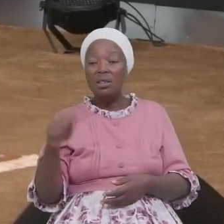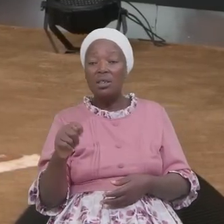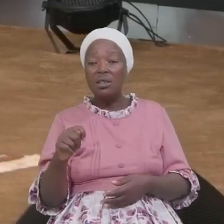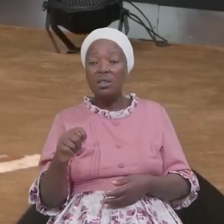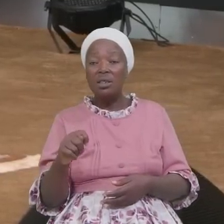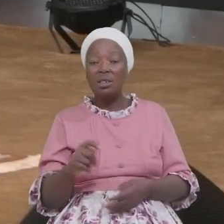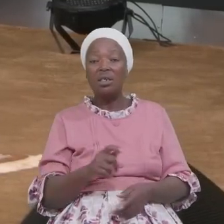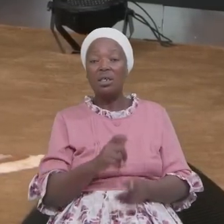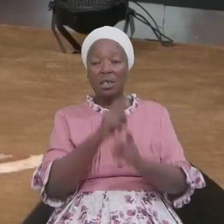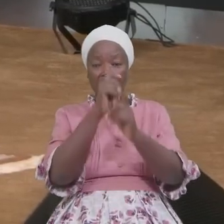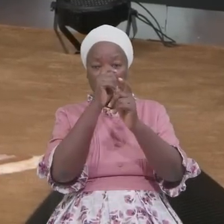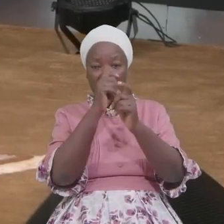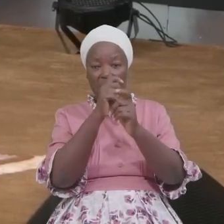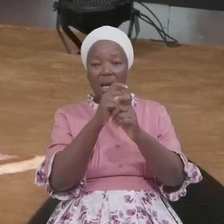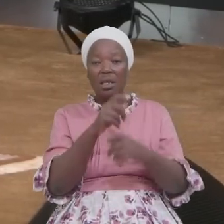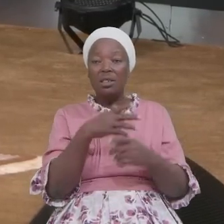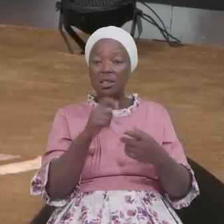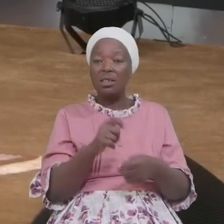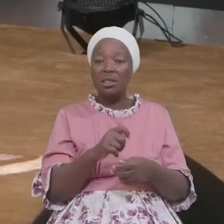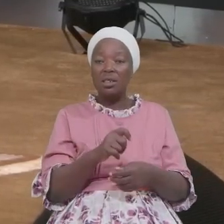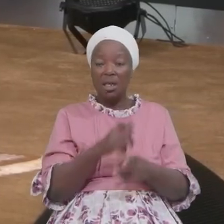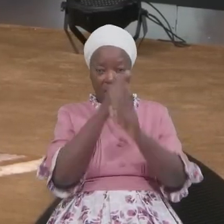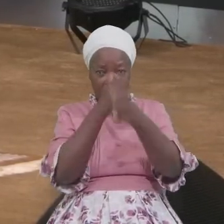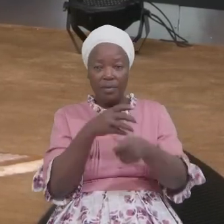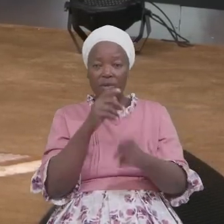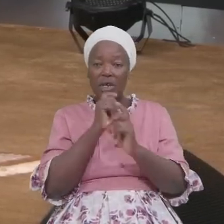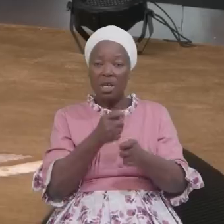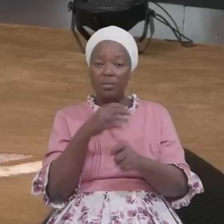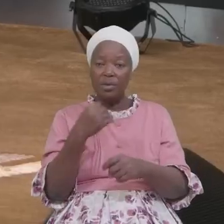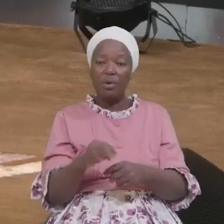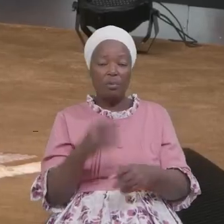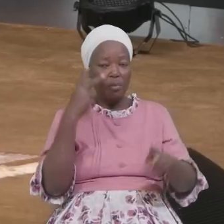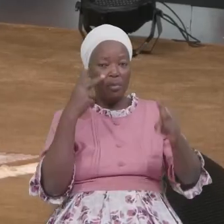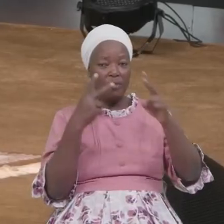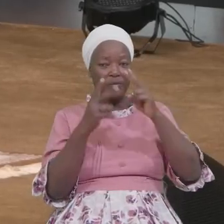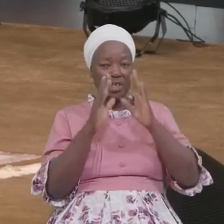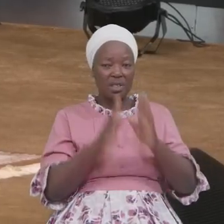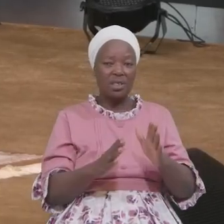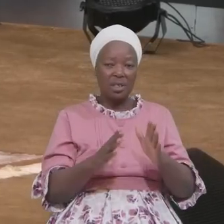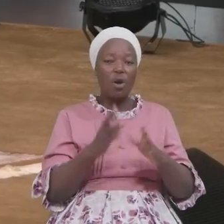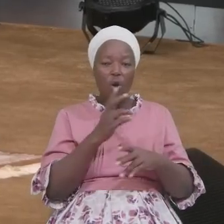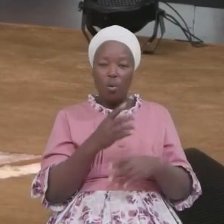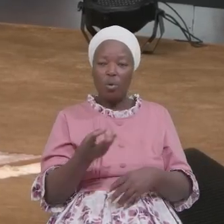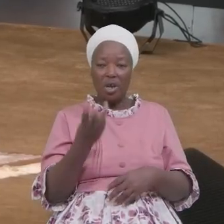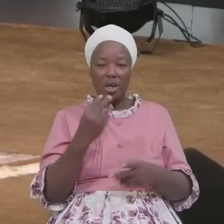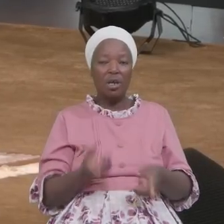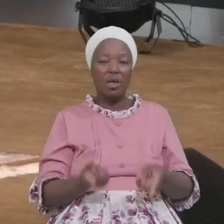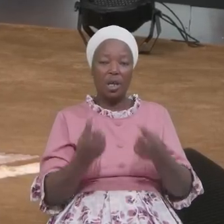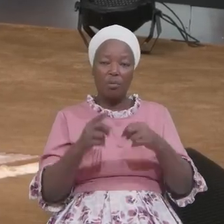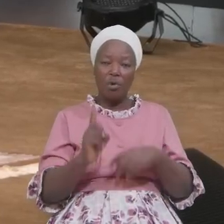gift of prophecy was activated, that is singing. And now